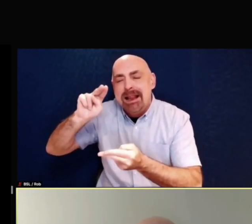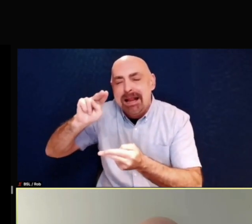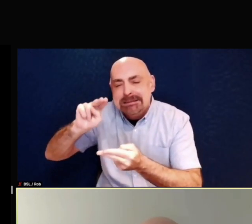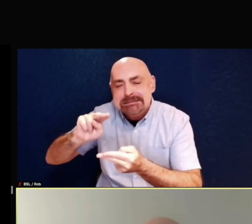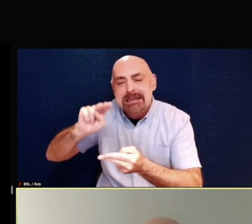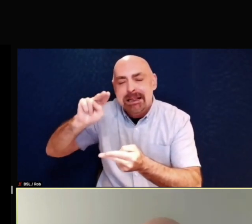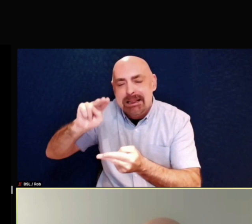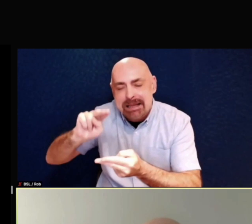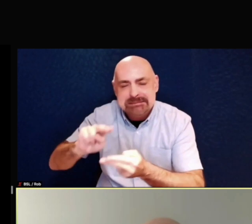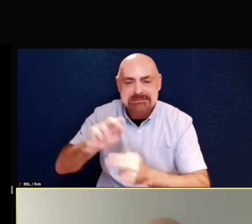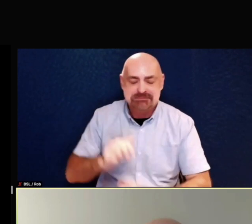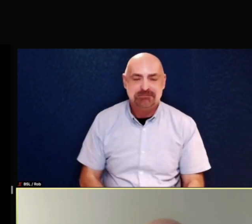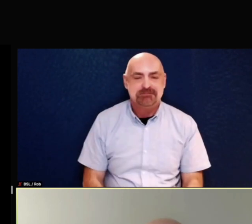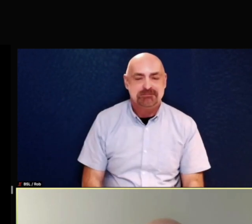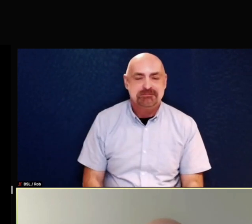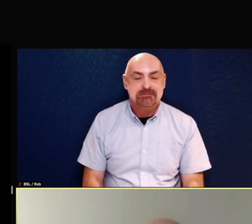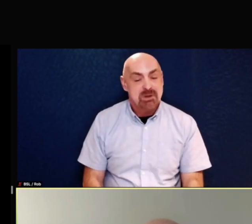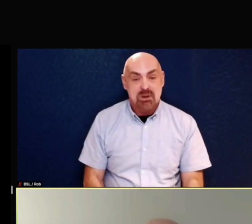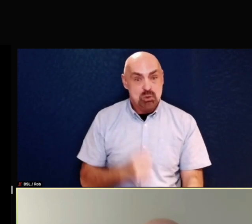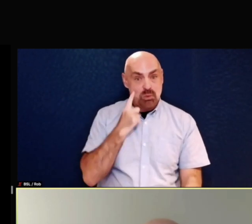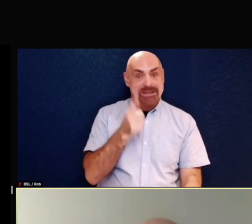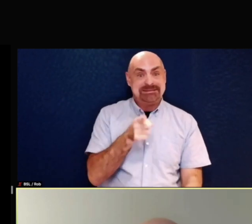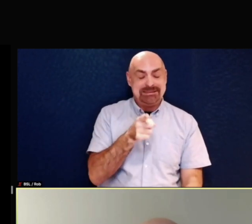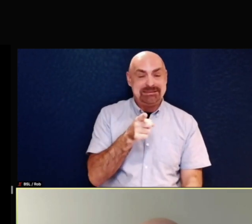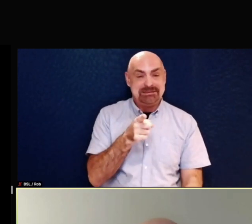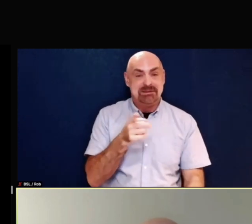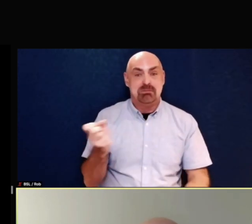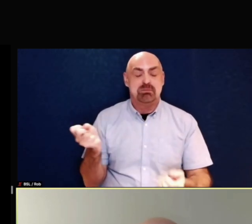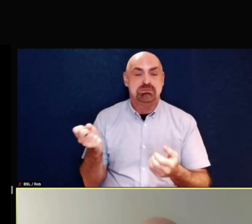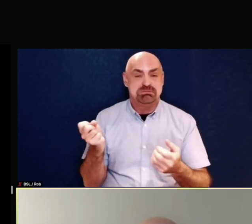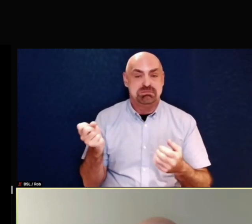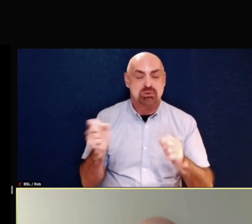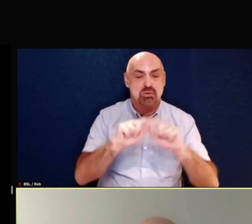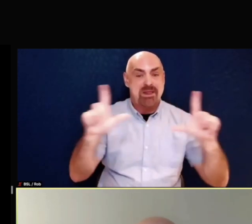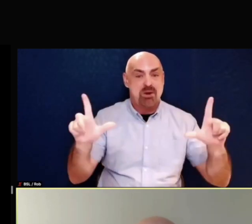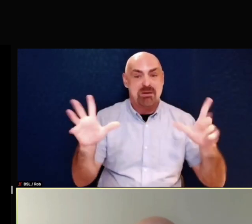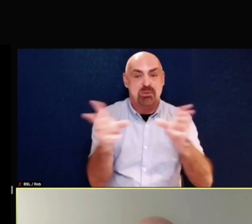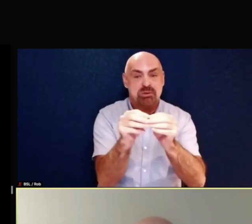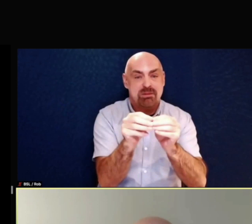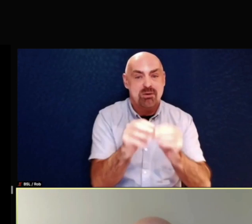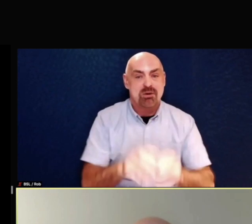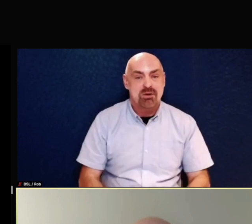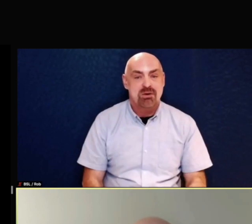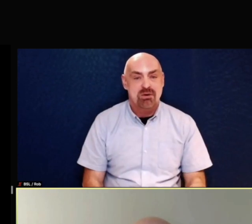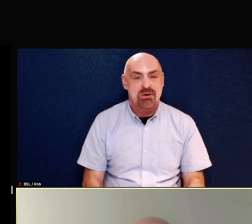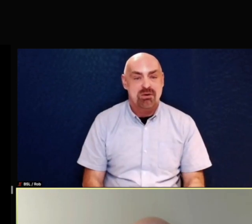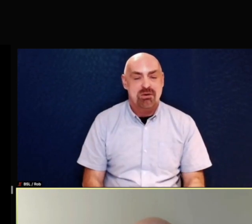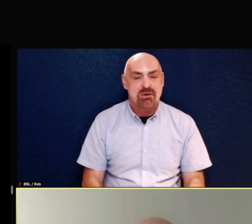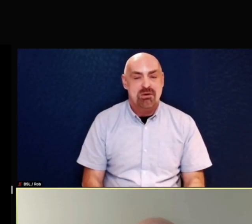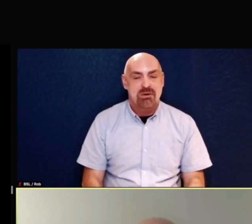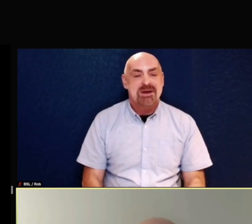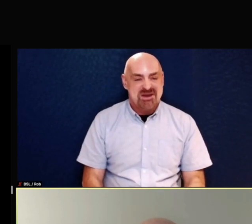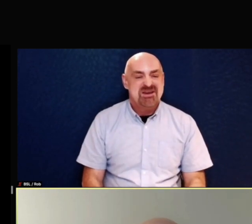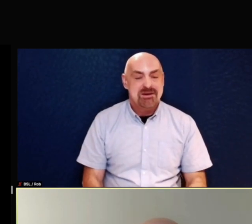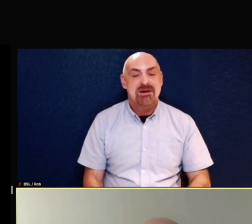is less for the child. And you can see that if we put these all together in the next slide. If you look on the far